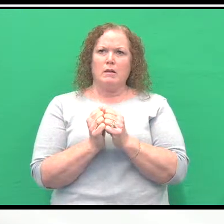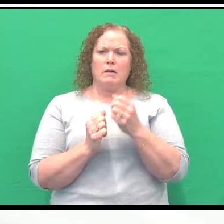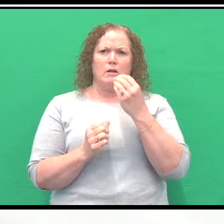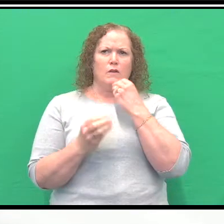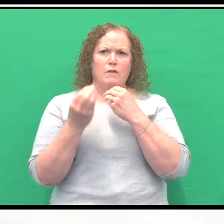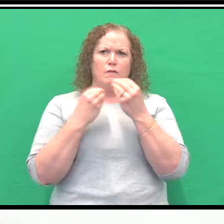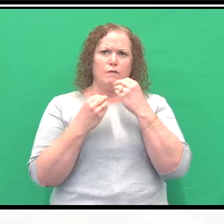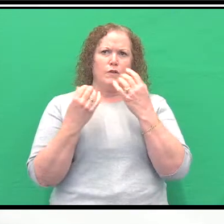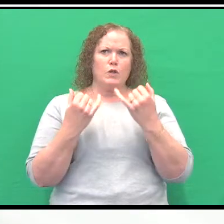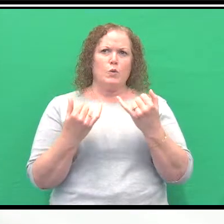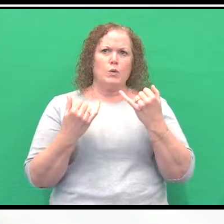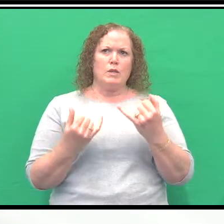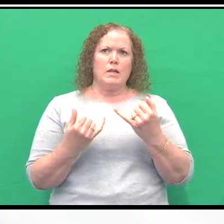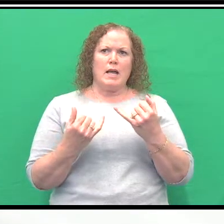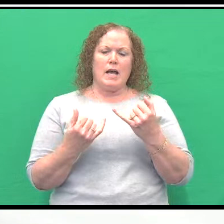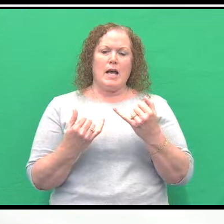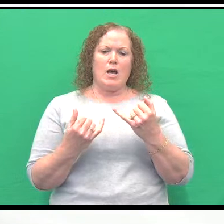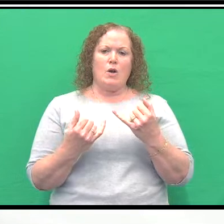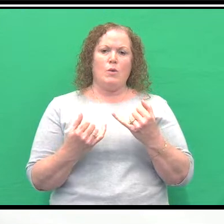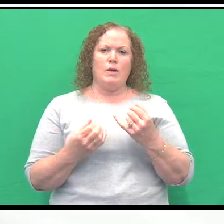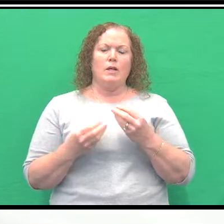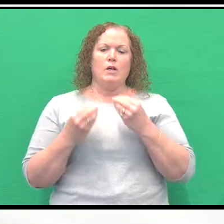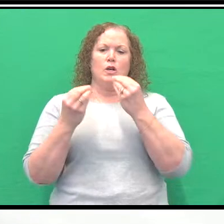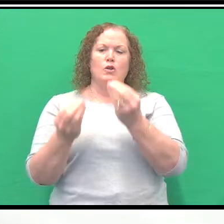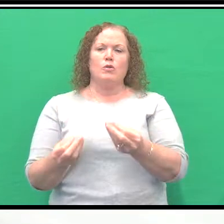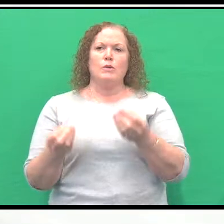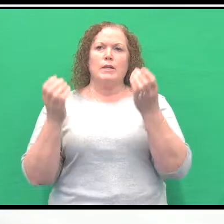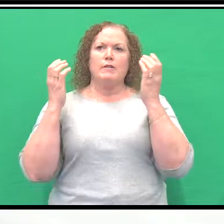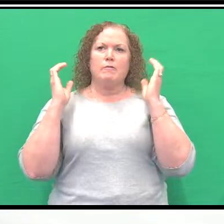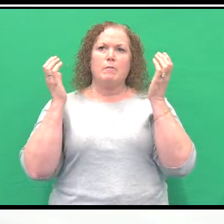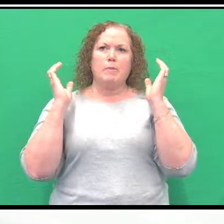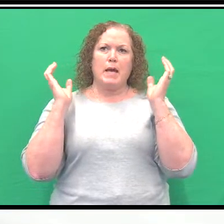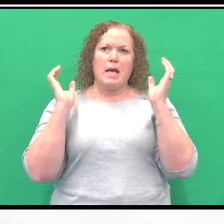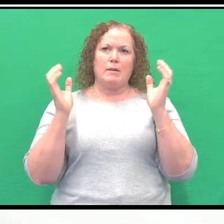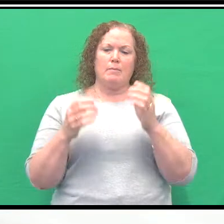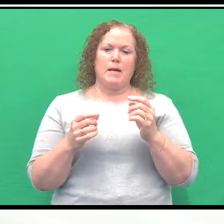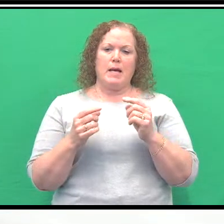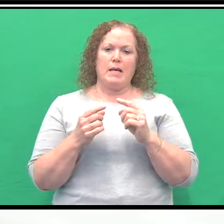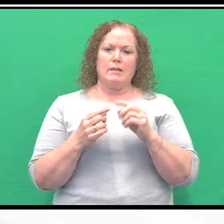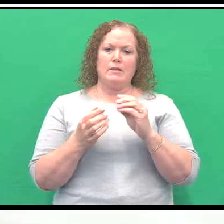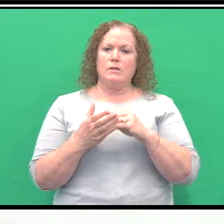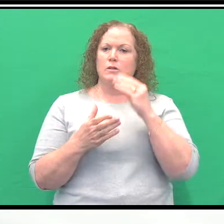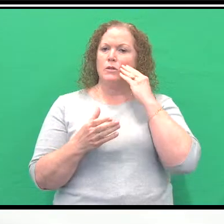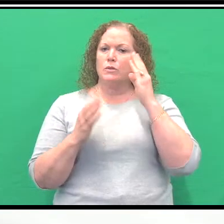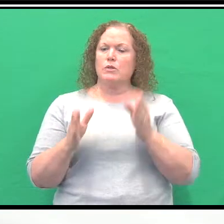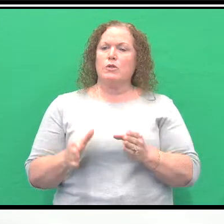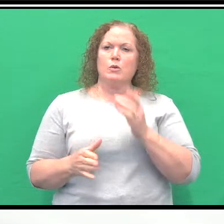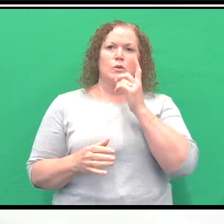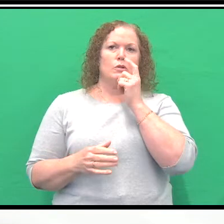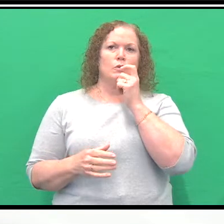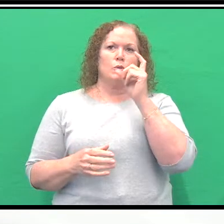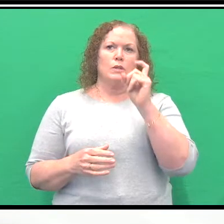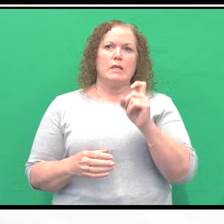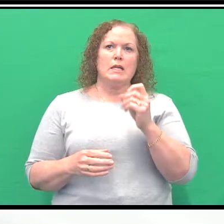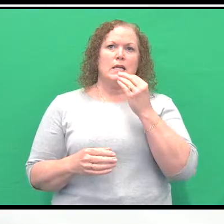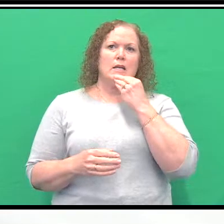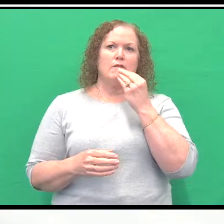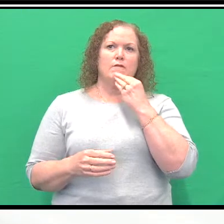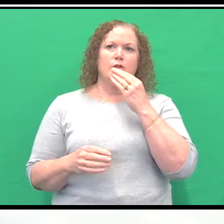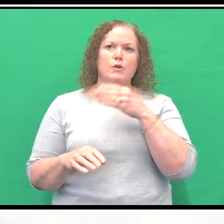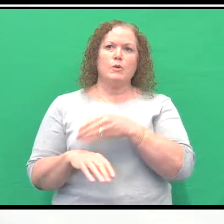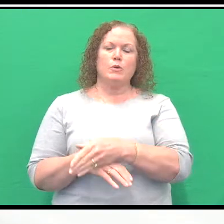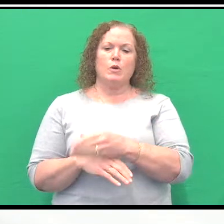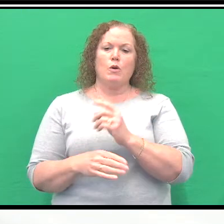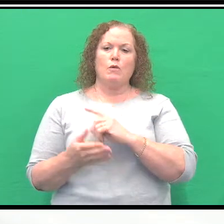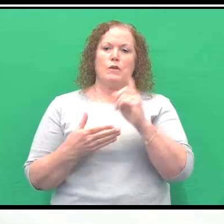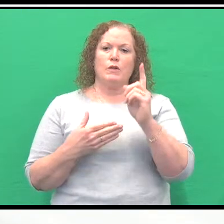who need food over the weekend. And that agreement continues. And the Pontus family in Desert Hot